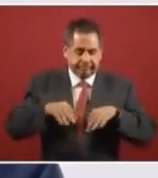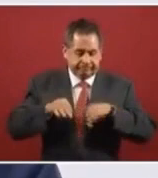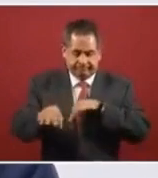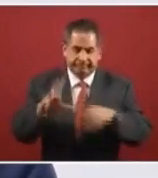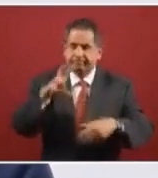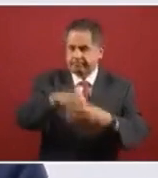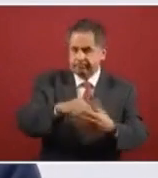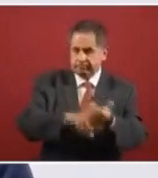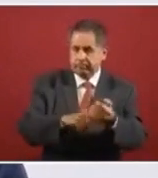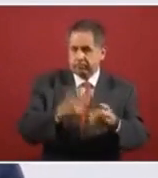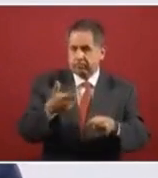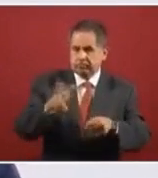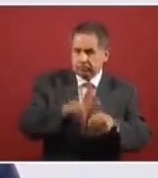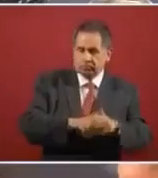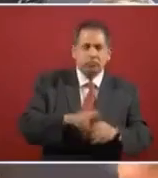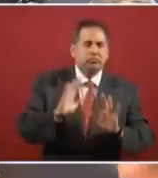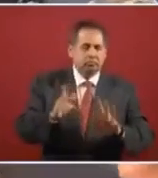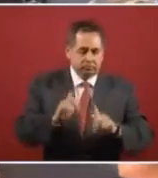of